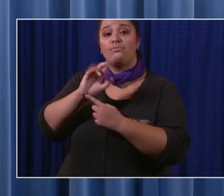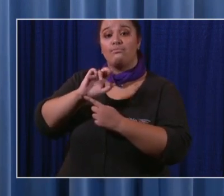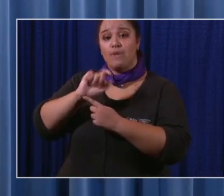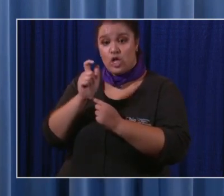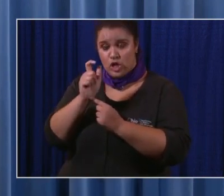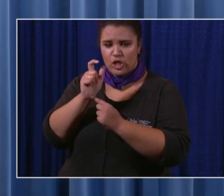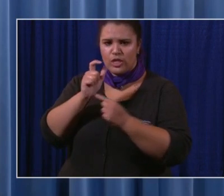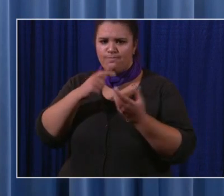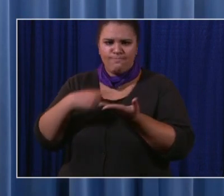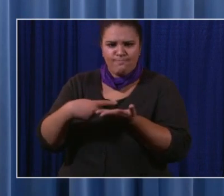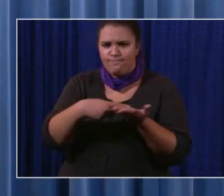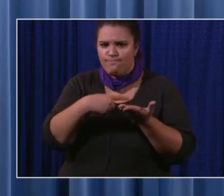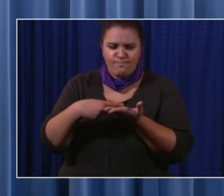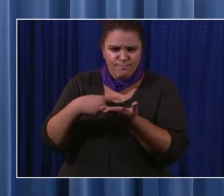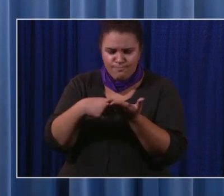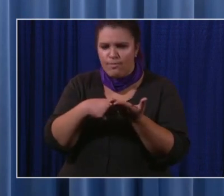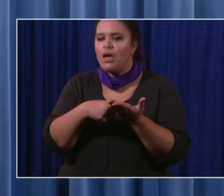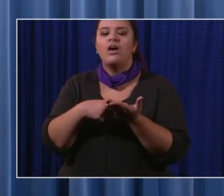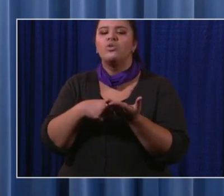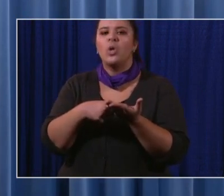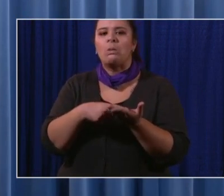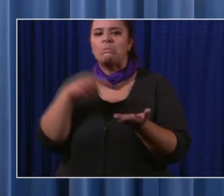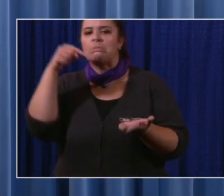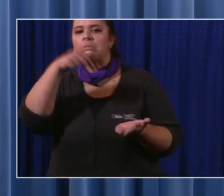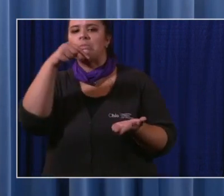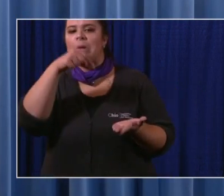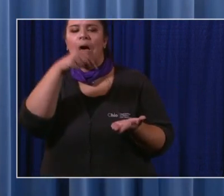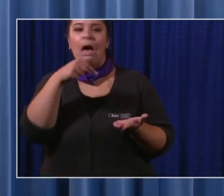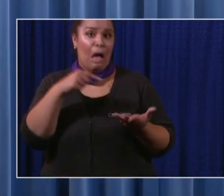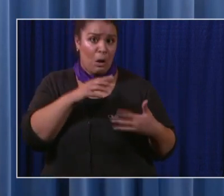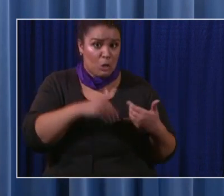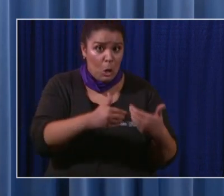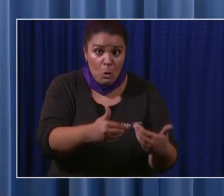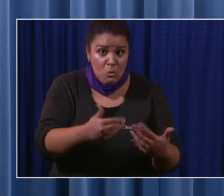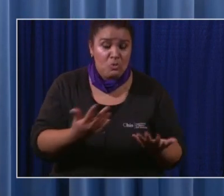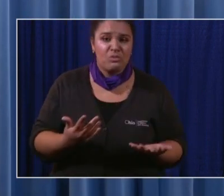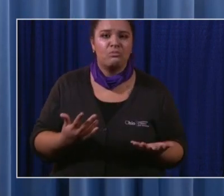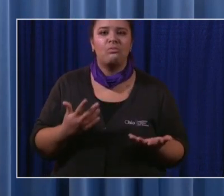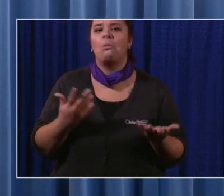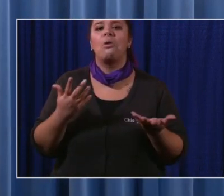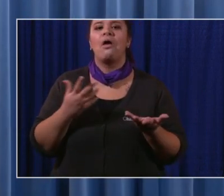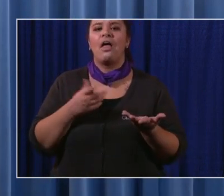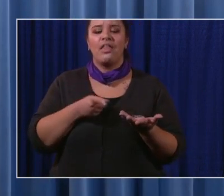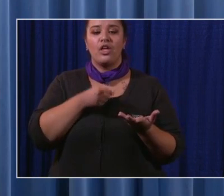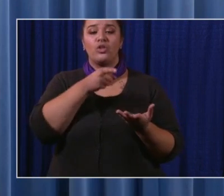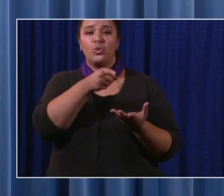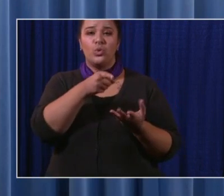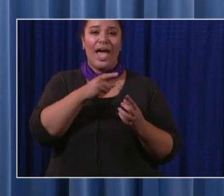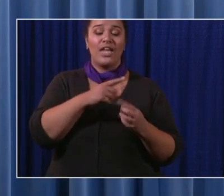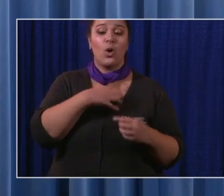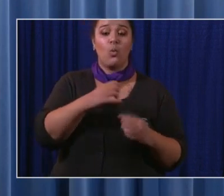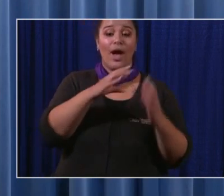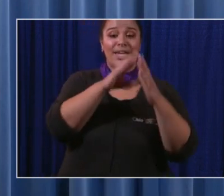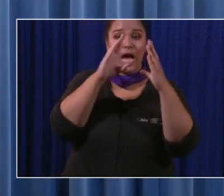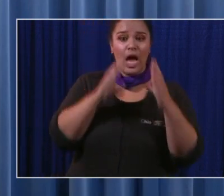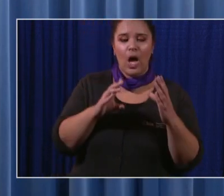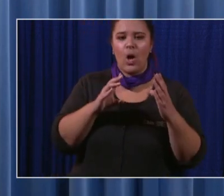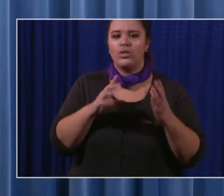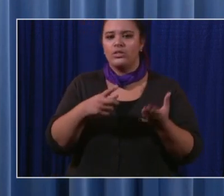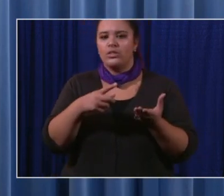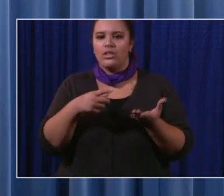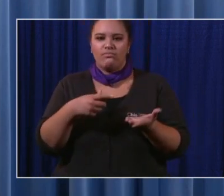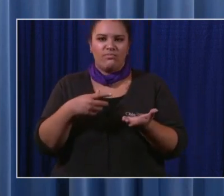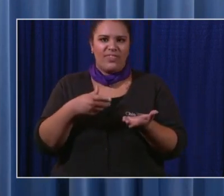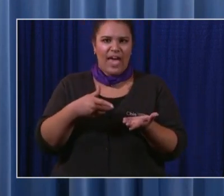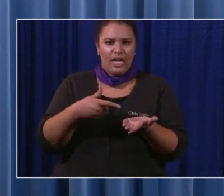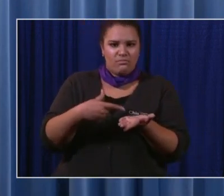if you can tell us a little bit about how those meetings went and what your communication with the White House moving forward will be in terms of trying to lower